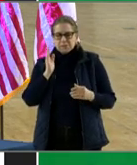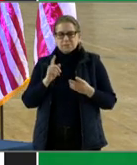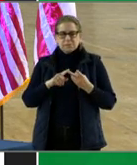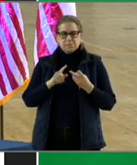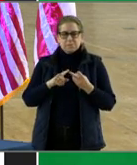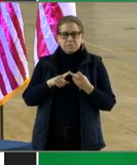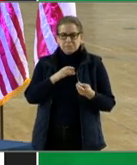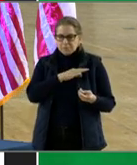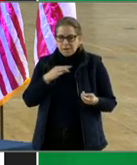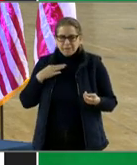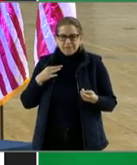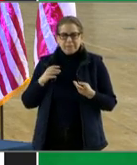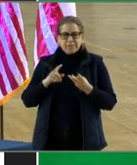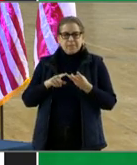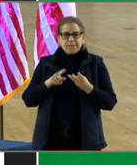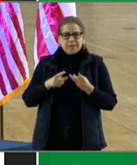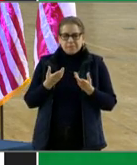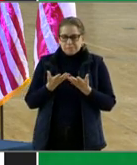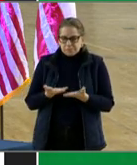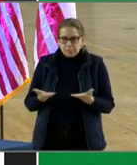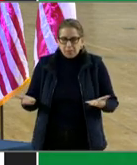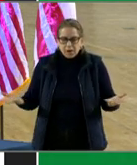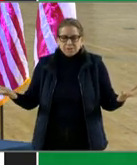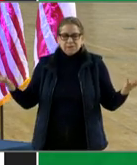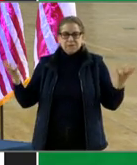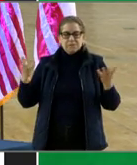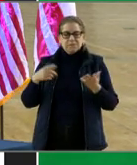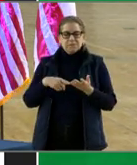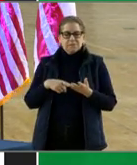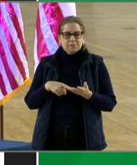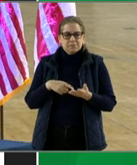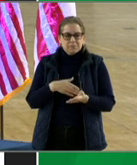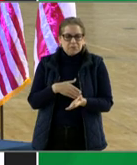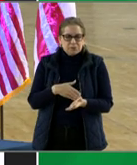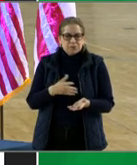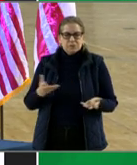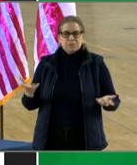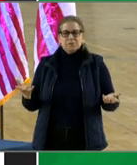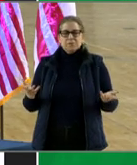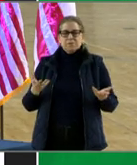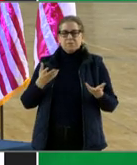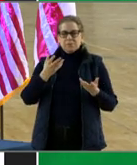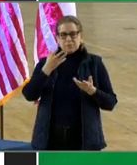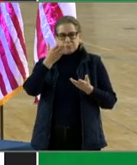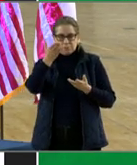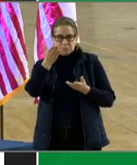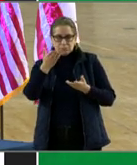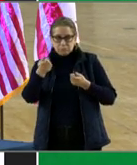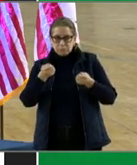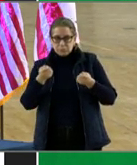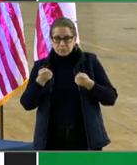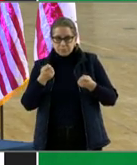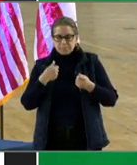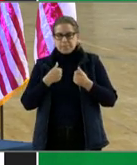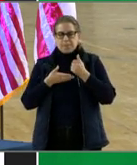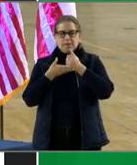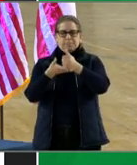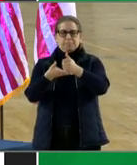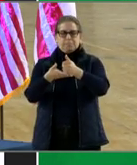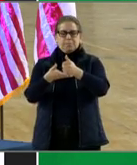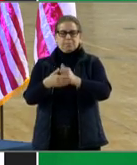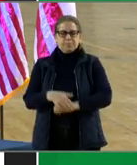because by that extension, they will be administering it, managing it, and we will be helping with